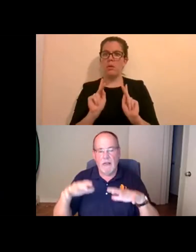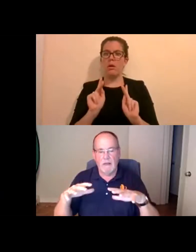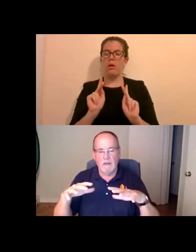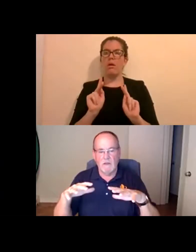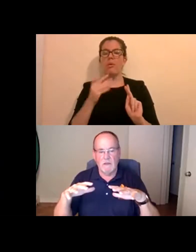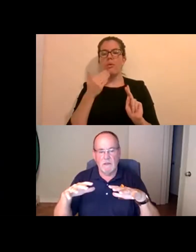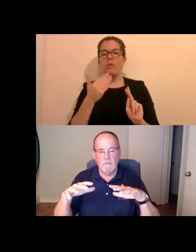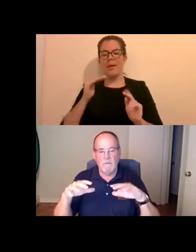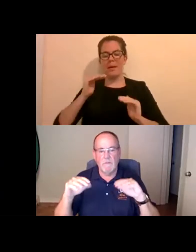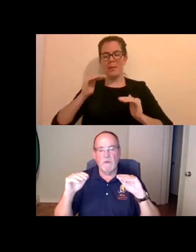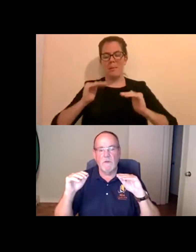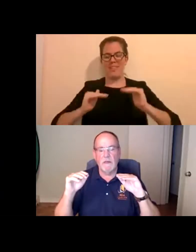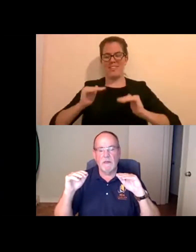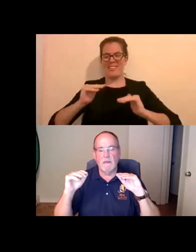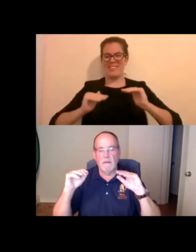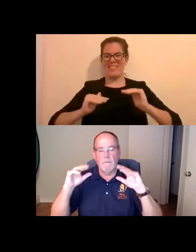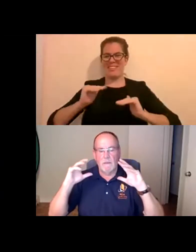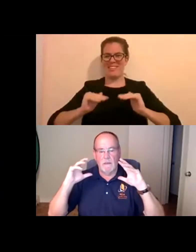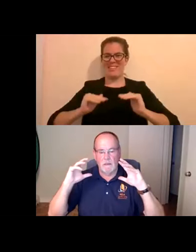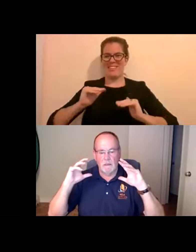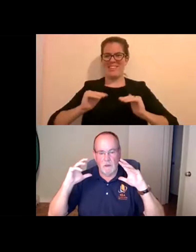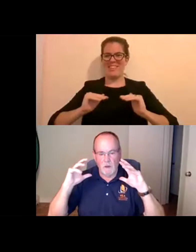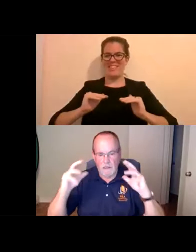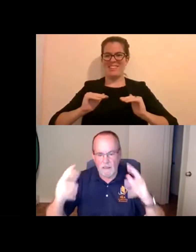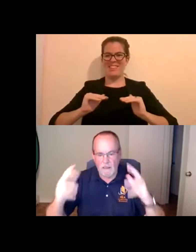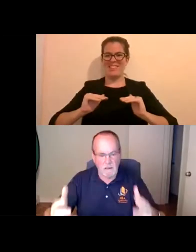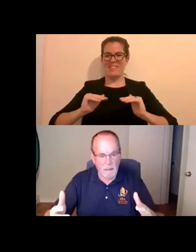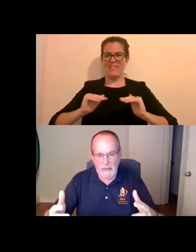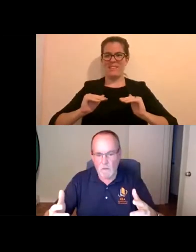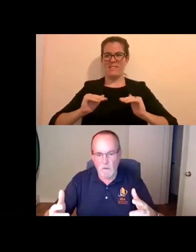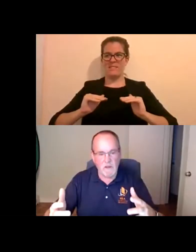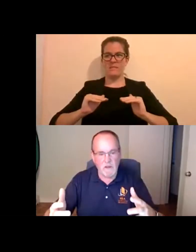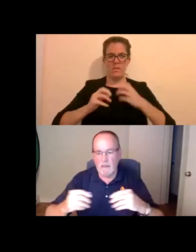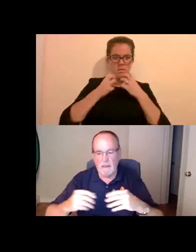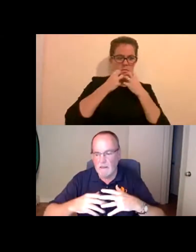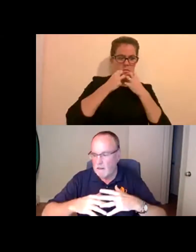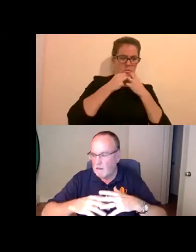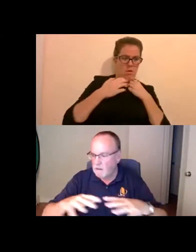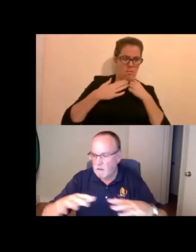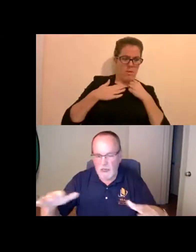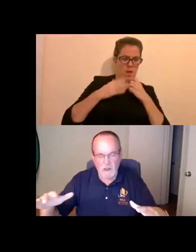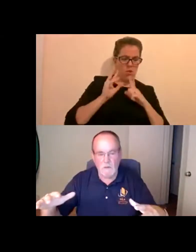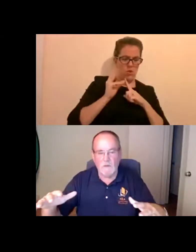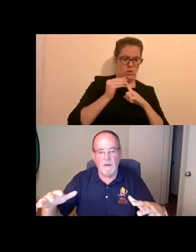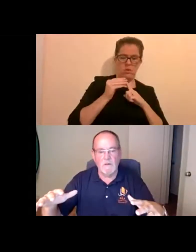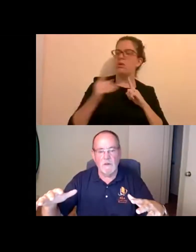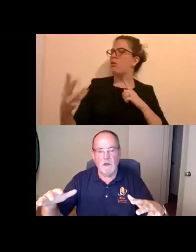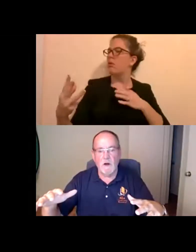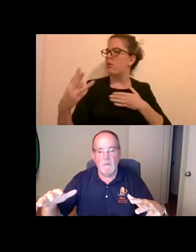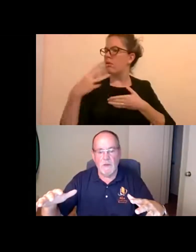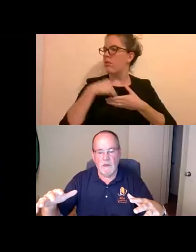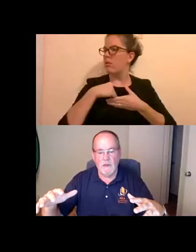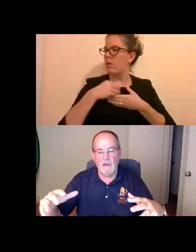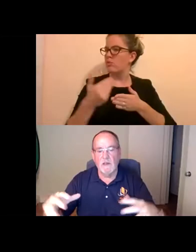right balance between learning the language and the customs of the